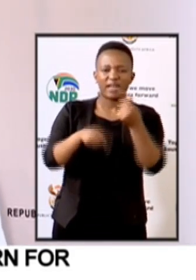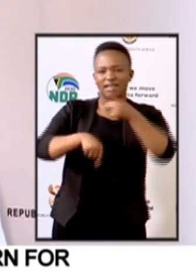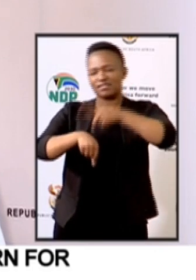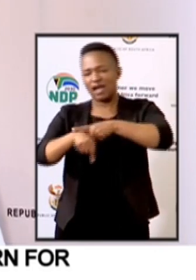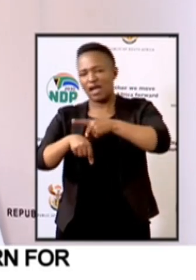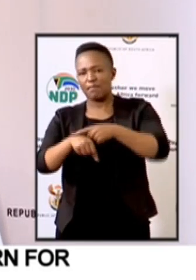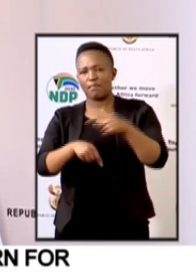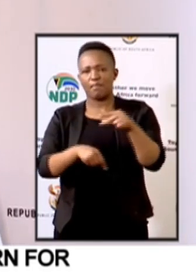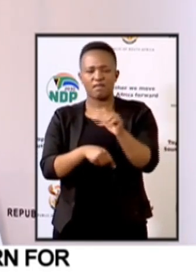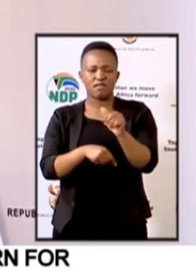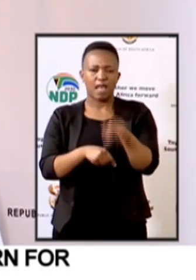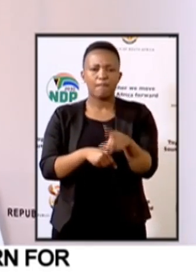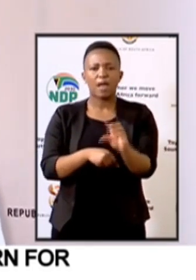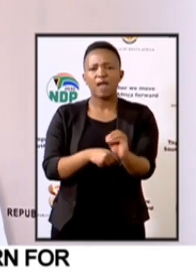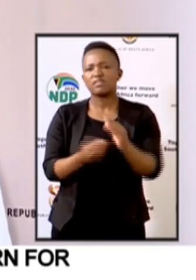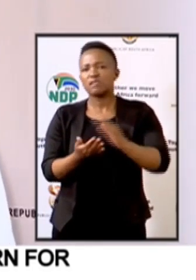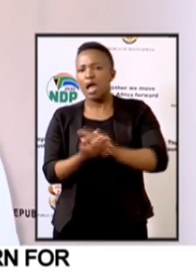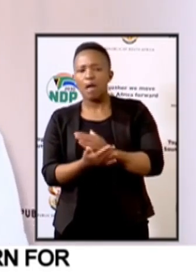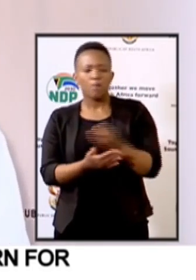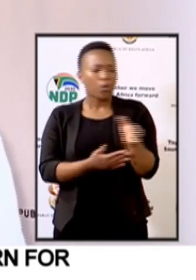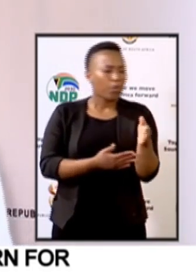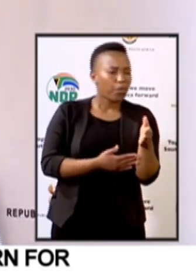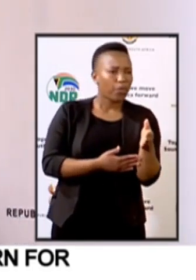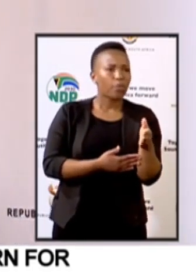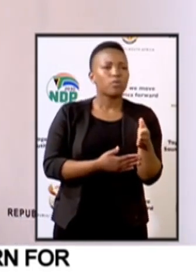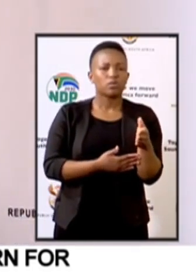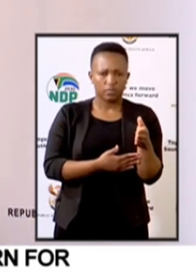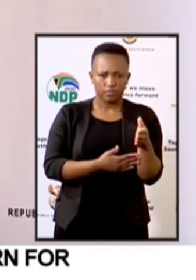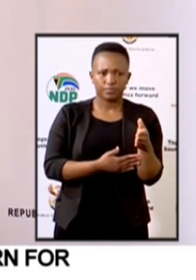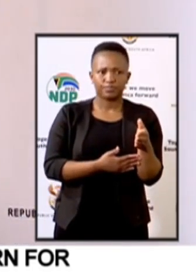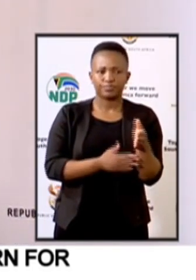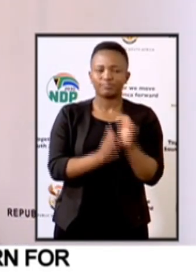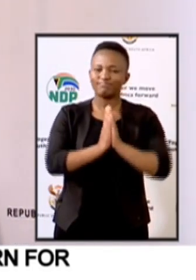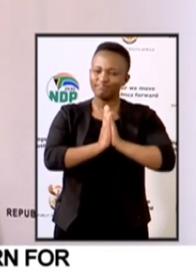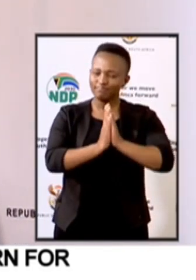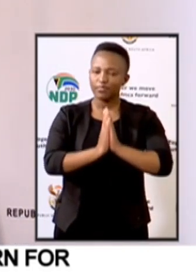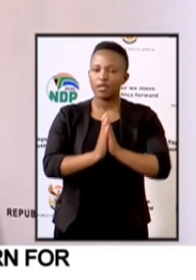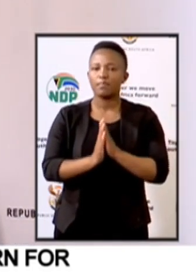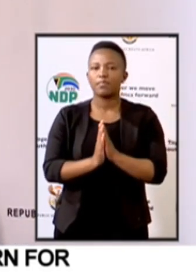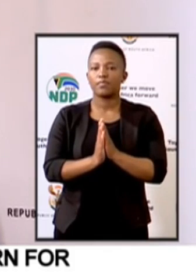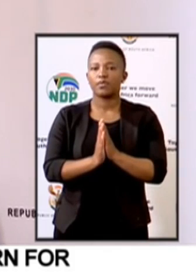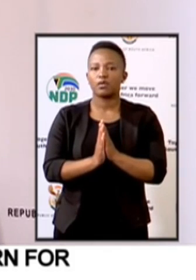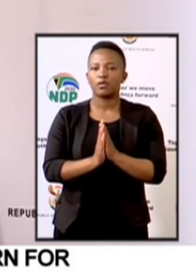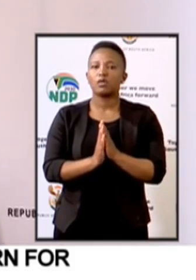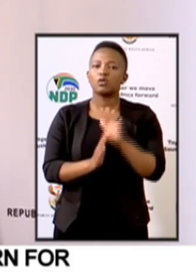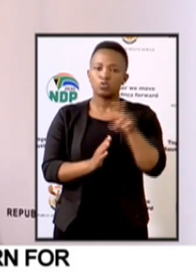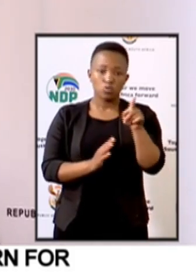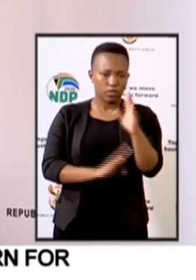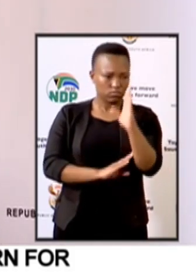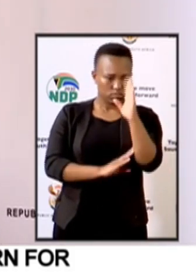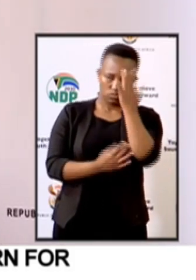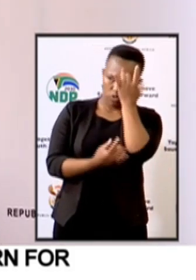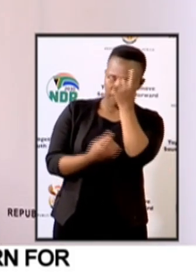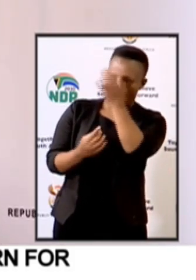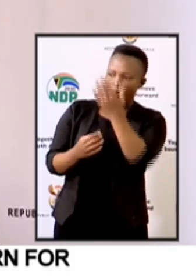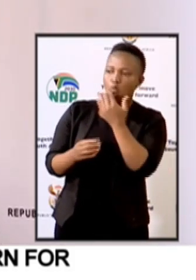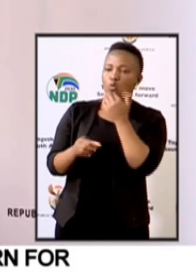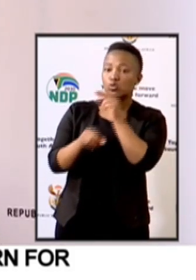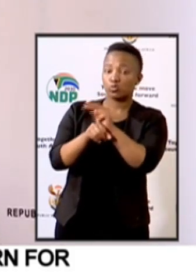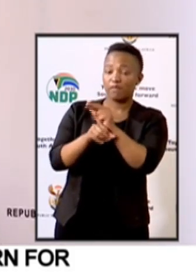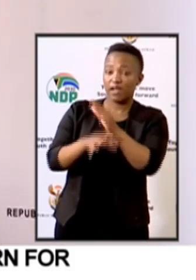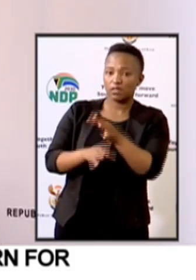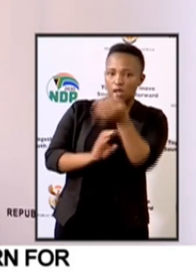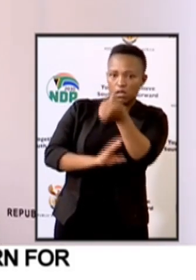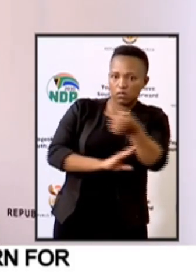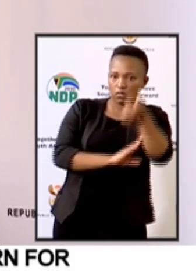of what I'm explaining. And therefore make a call, make an alert to your supervisor and to